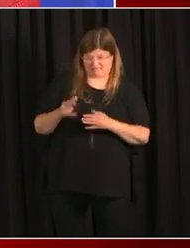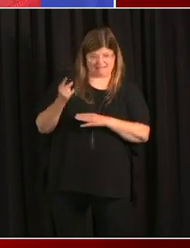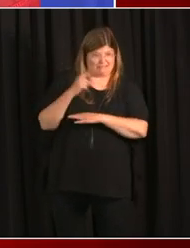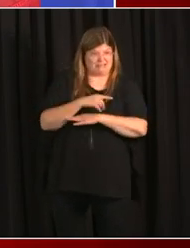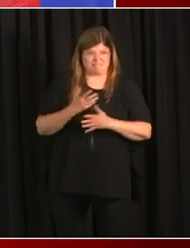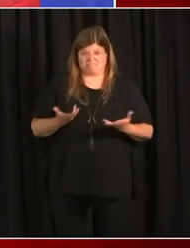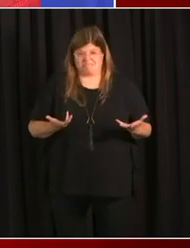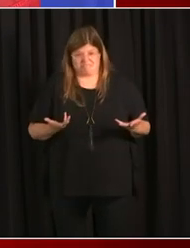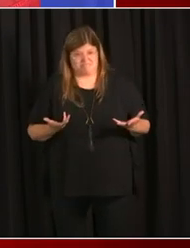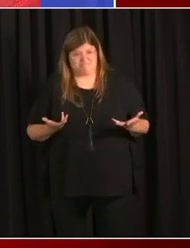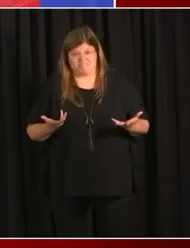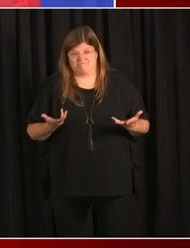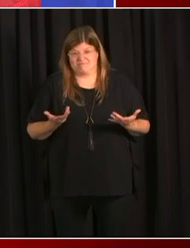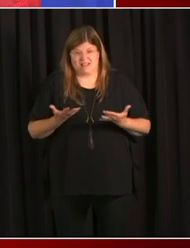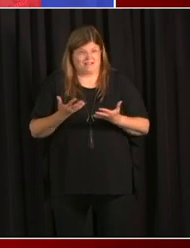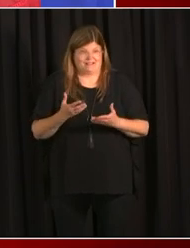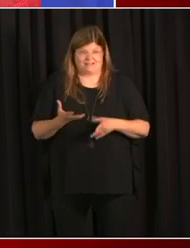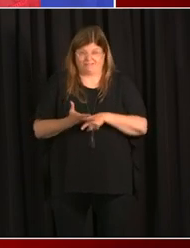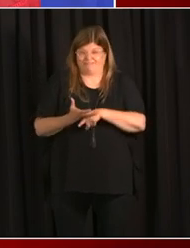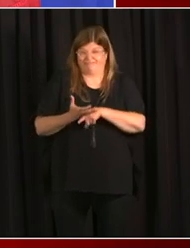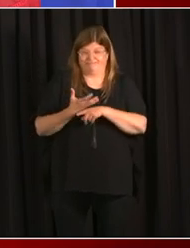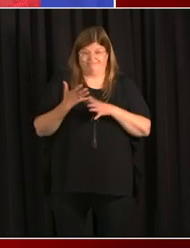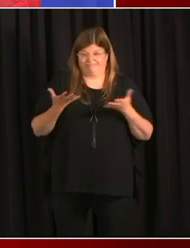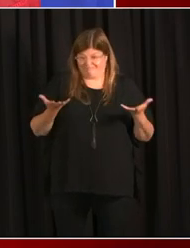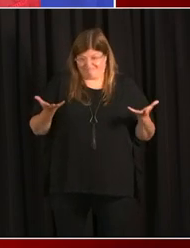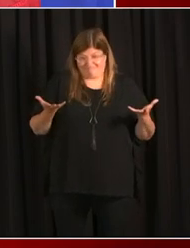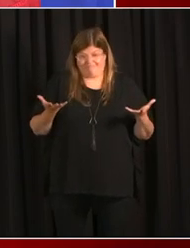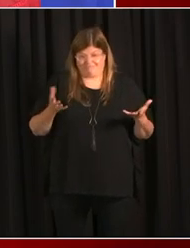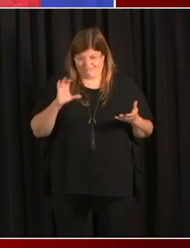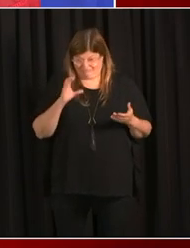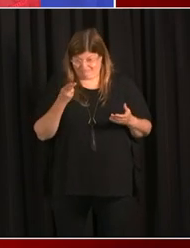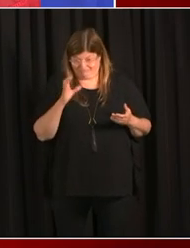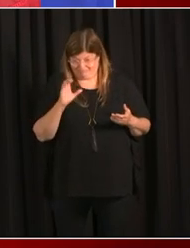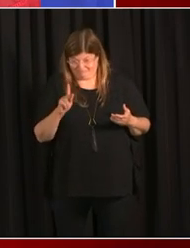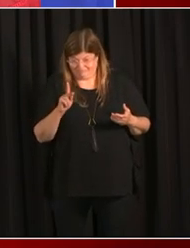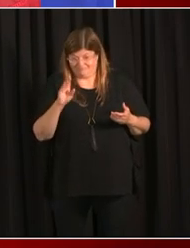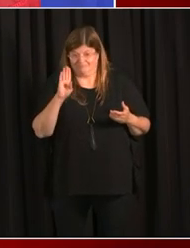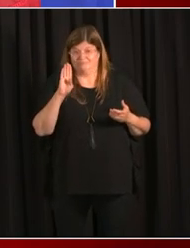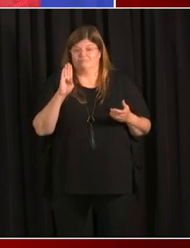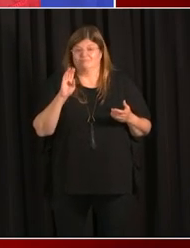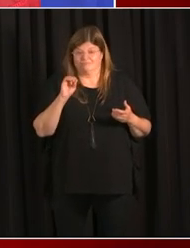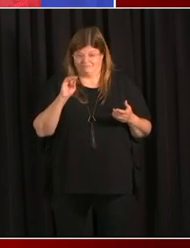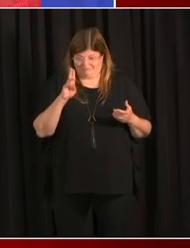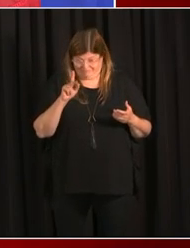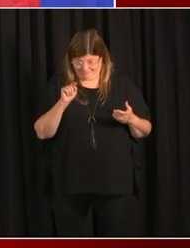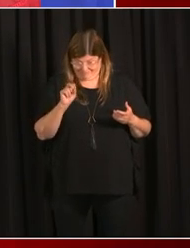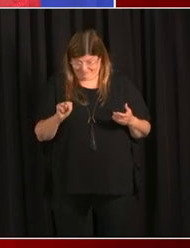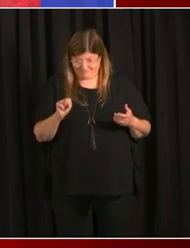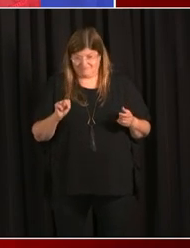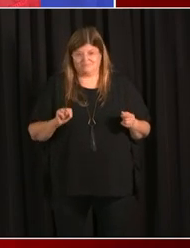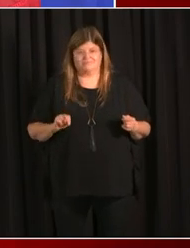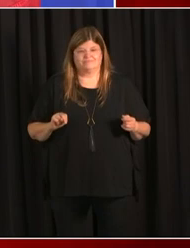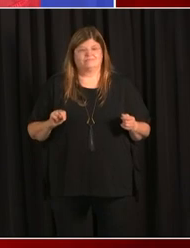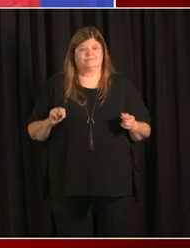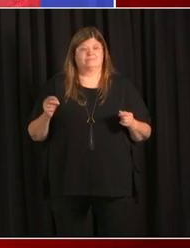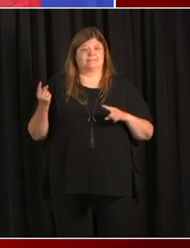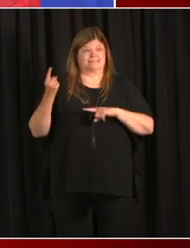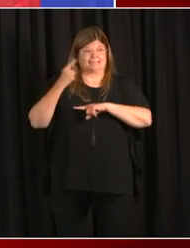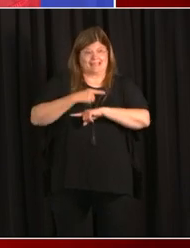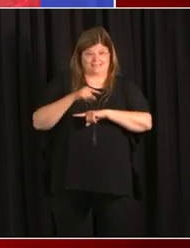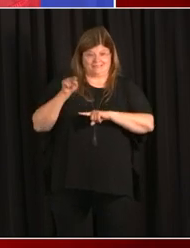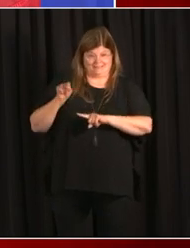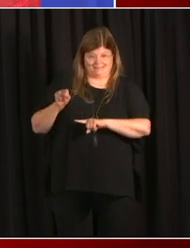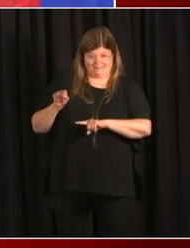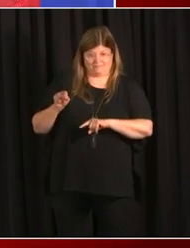by so fast. So yes, Chuck Brown Day would be done that way. In addition, we've also made announcements, or will be making